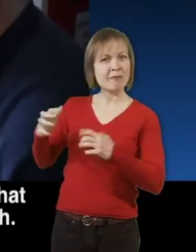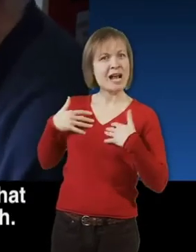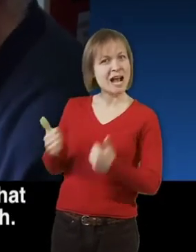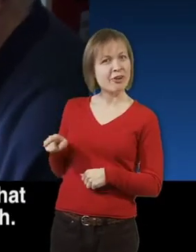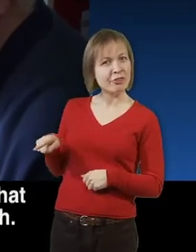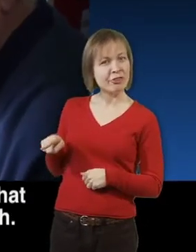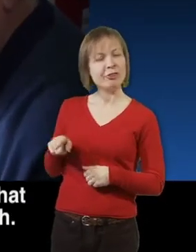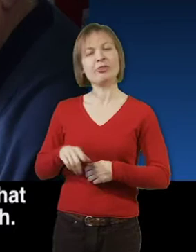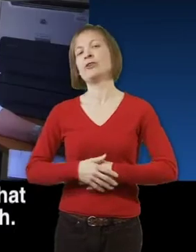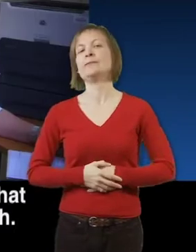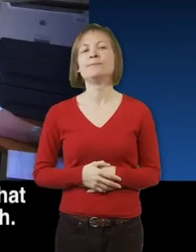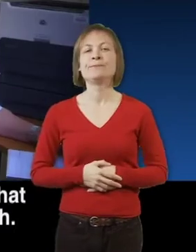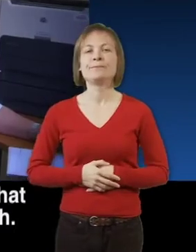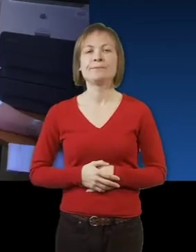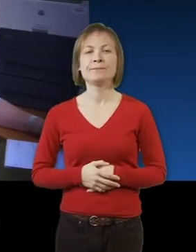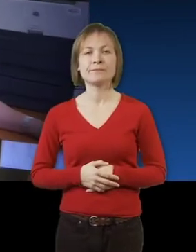health.